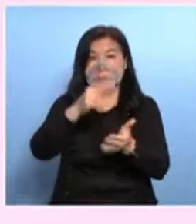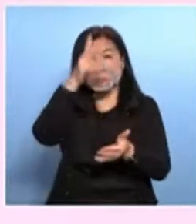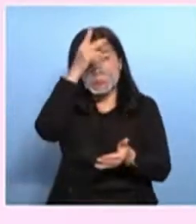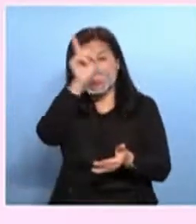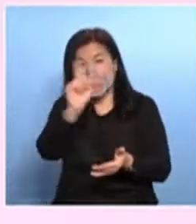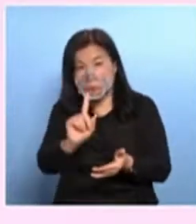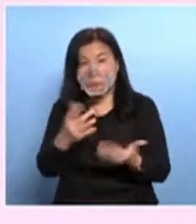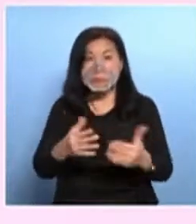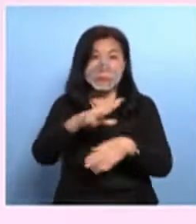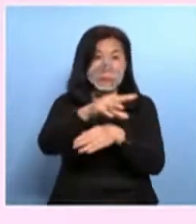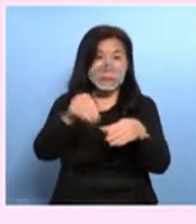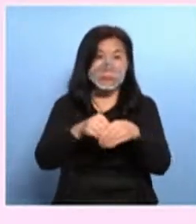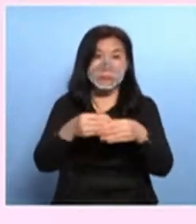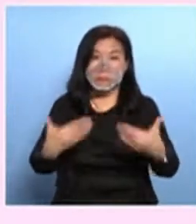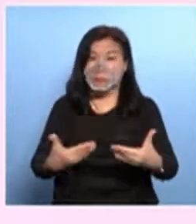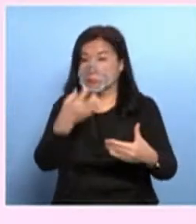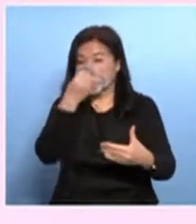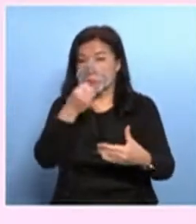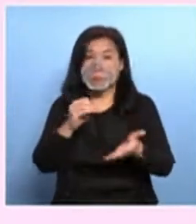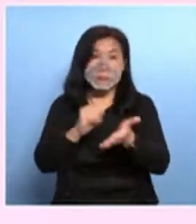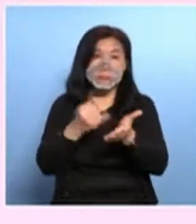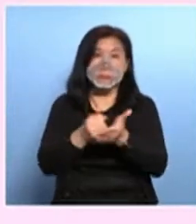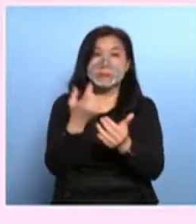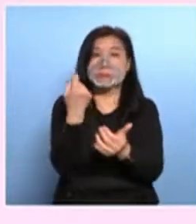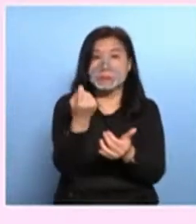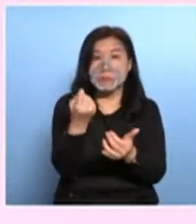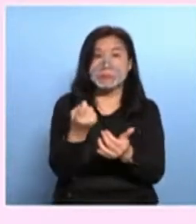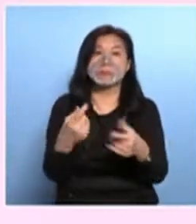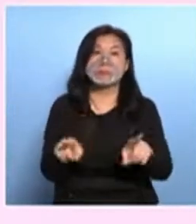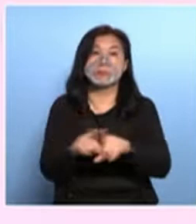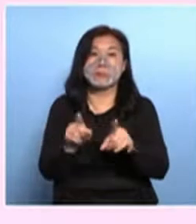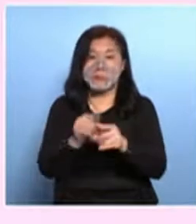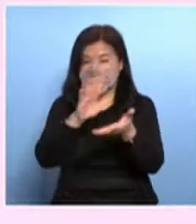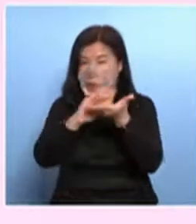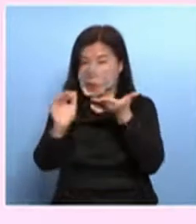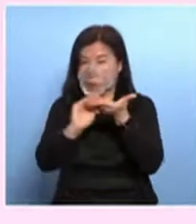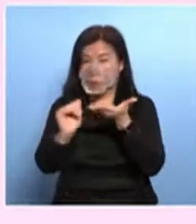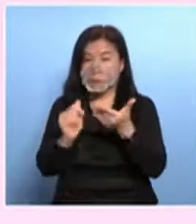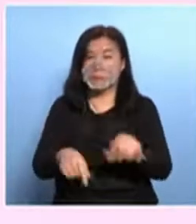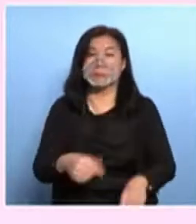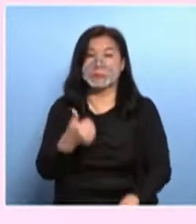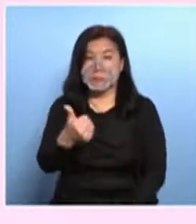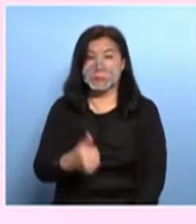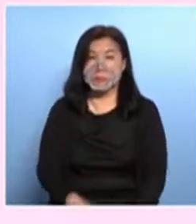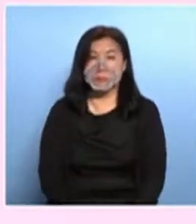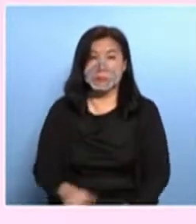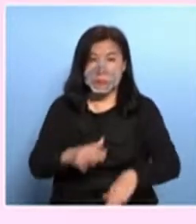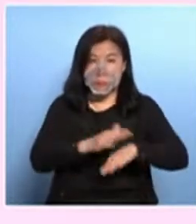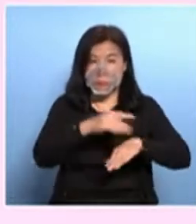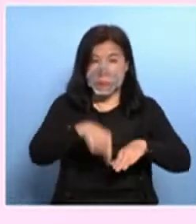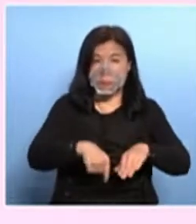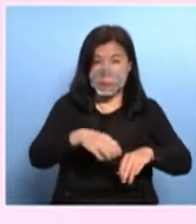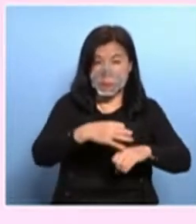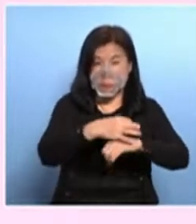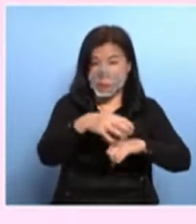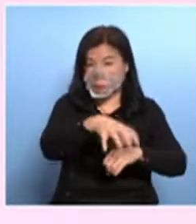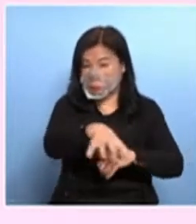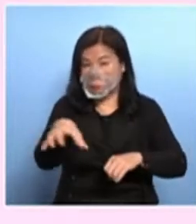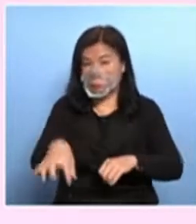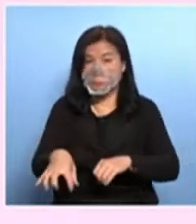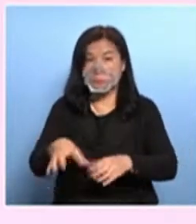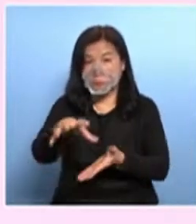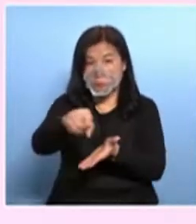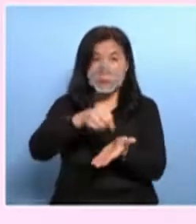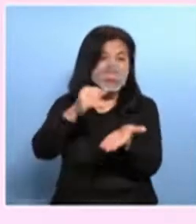to the implementation of BEPS 2.0 and reaffirmed that we would preserve the advantages of Hong Kong's tax regime in terms of its simplicity, certainty,